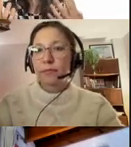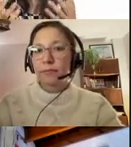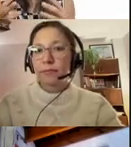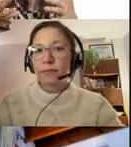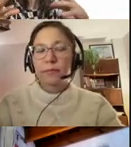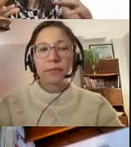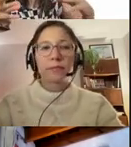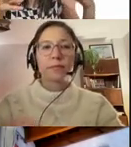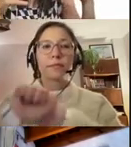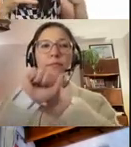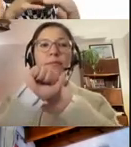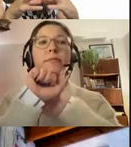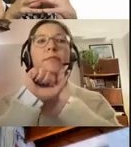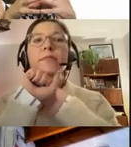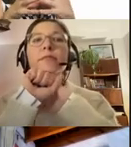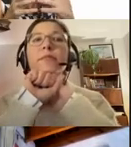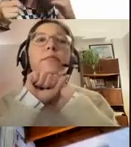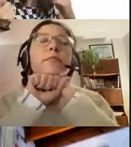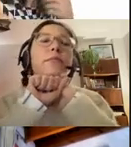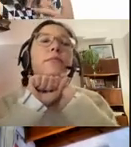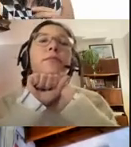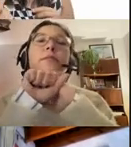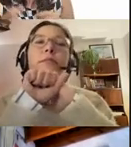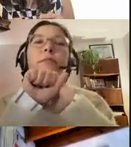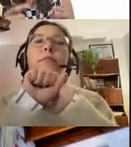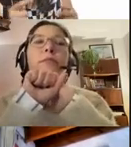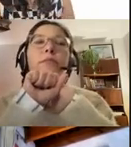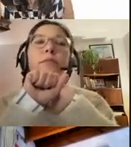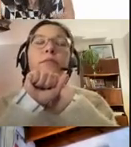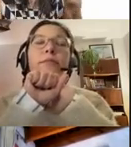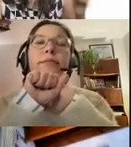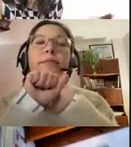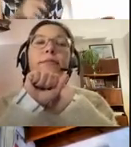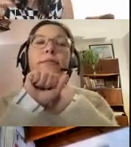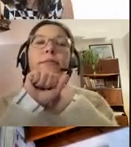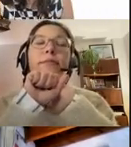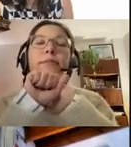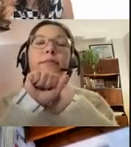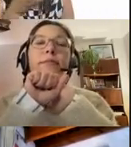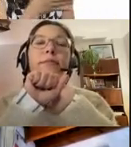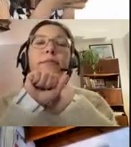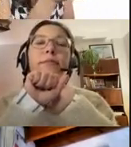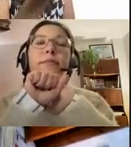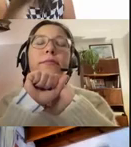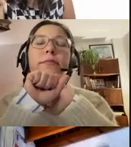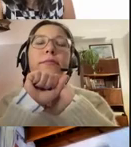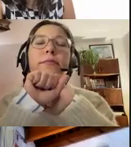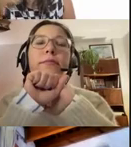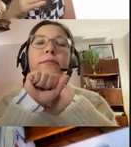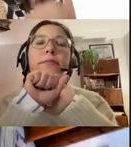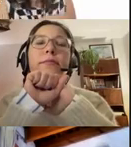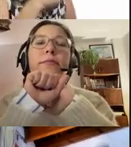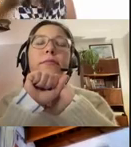your mind is going to create a neurological connection. For instance, every time you drive from home to the office, you take a certain